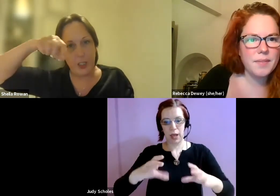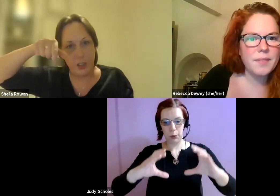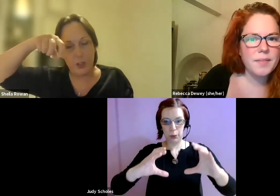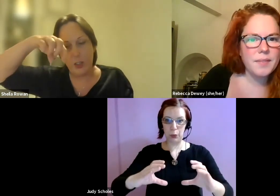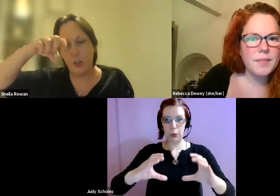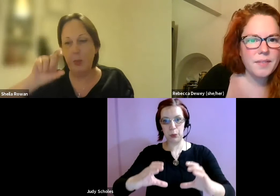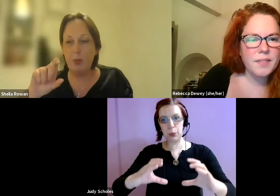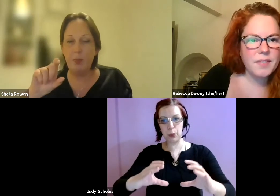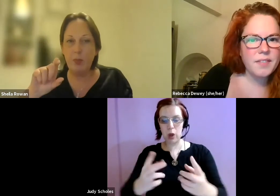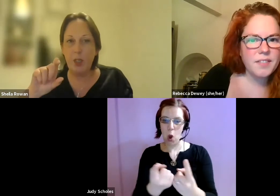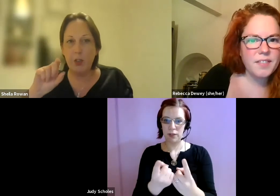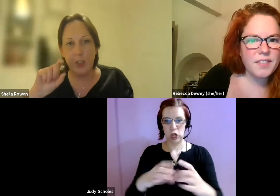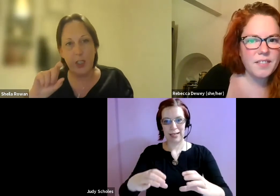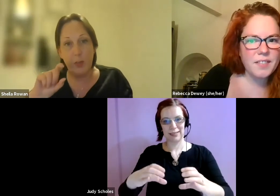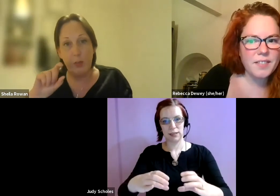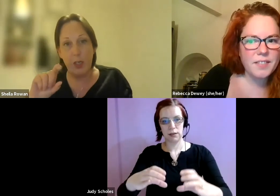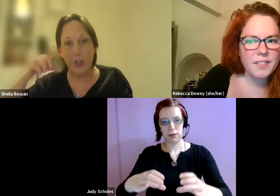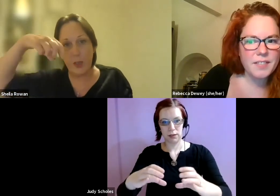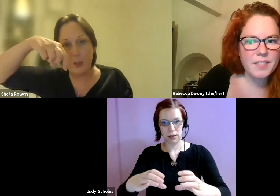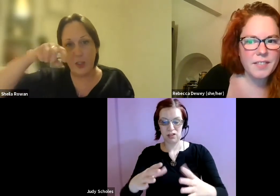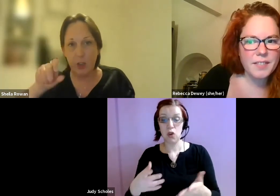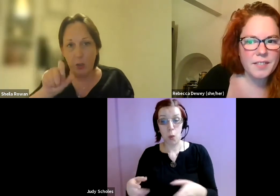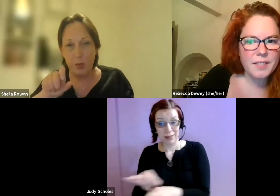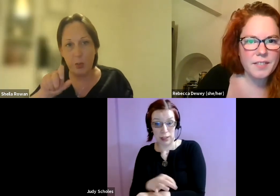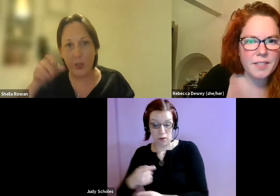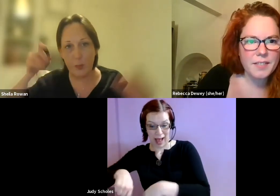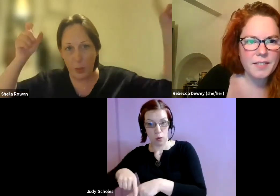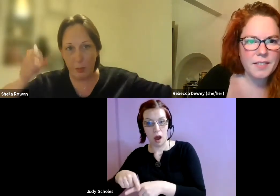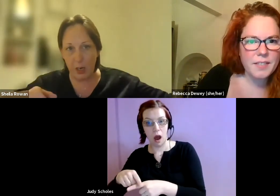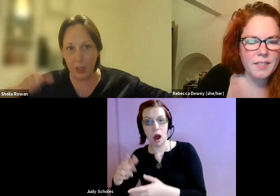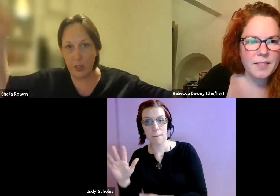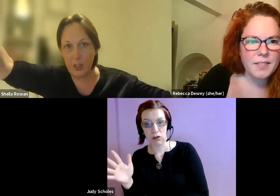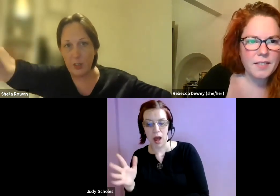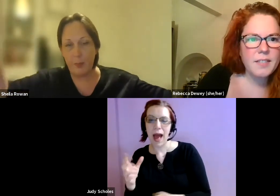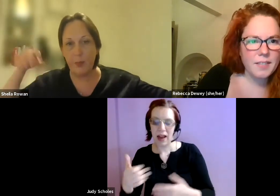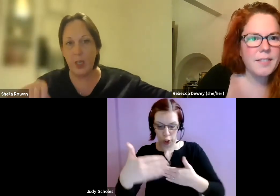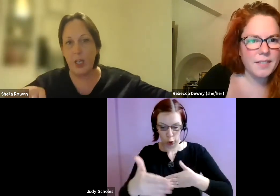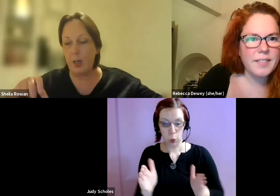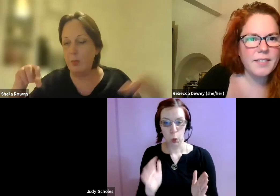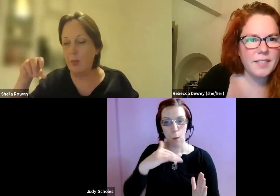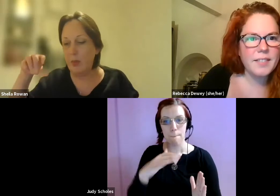object, a cube. So instead of our mirrors, we have these cubes which form our markers.